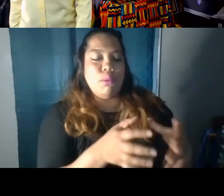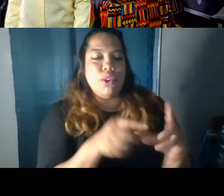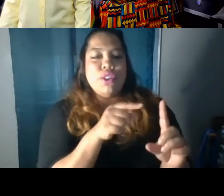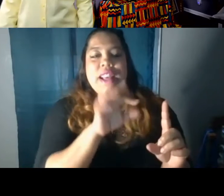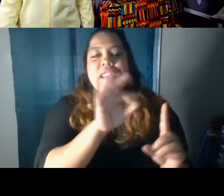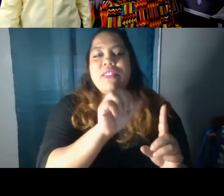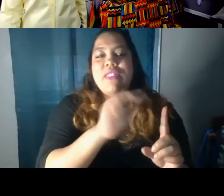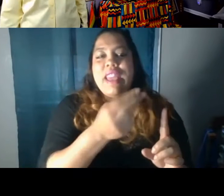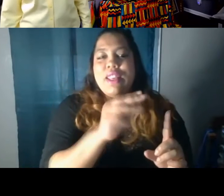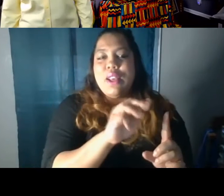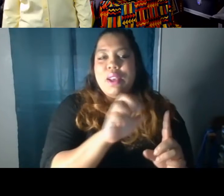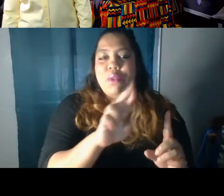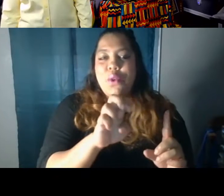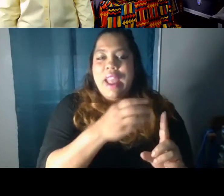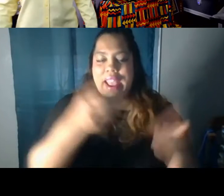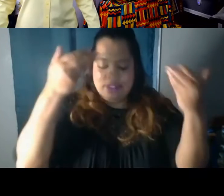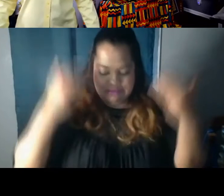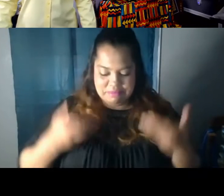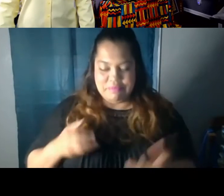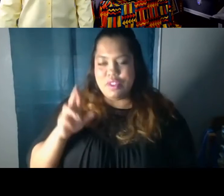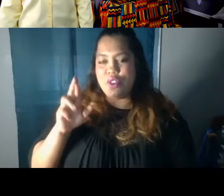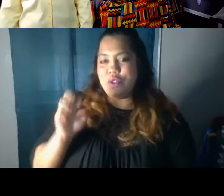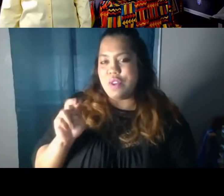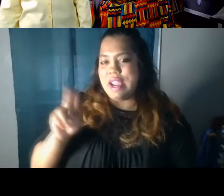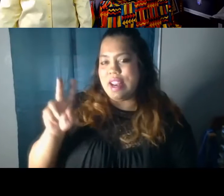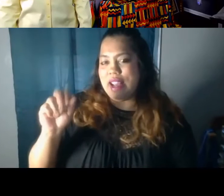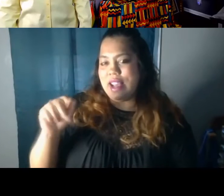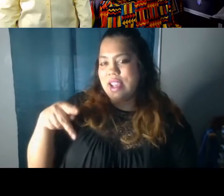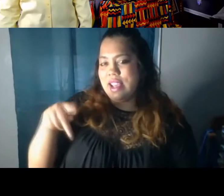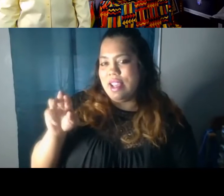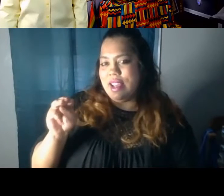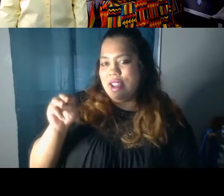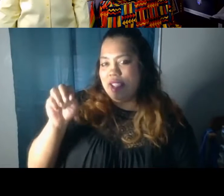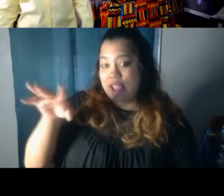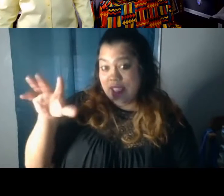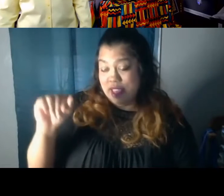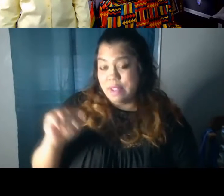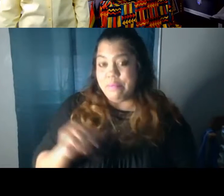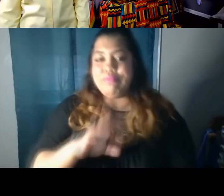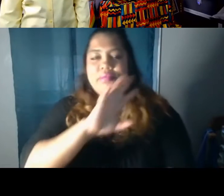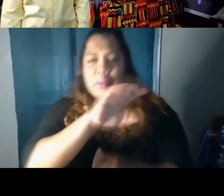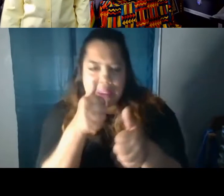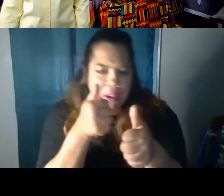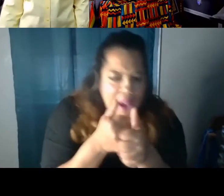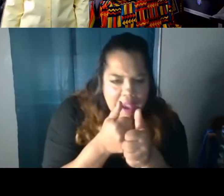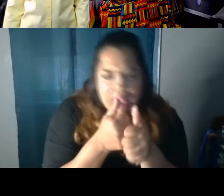Renuka Purimetla. Working behind the scenes, holding things down is Jim